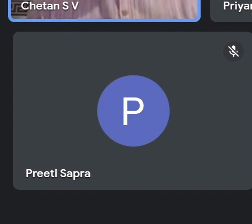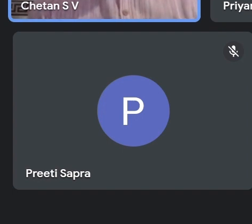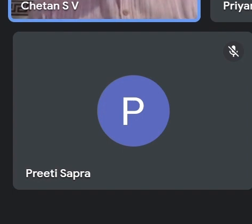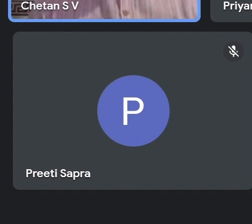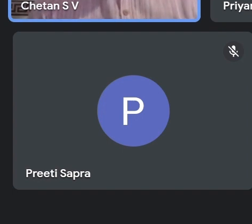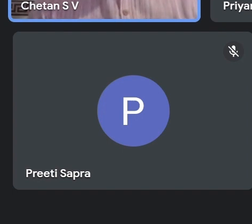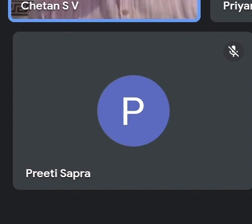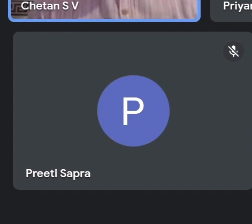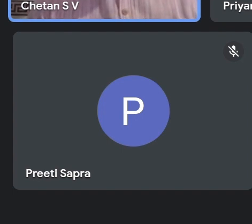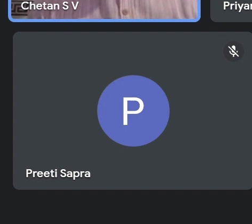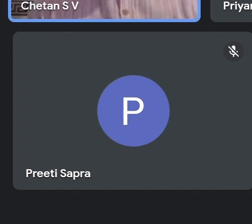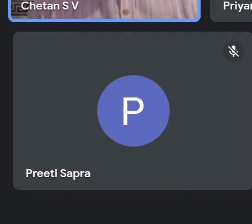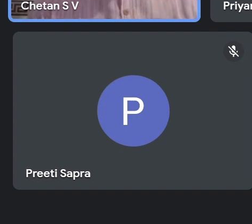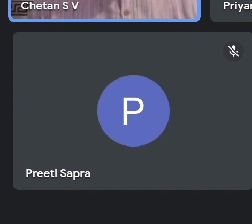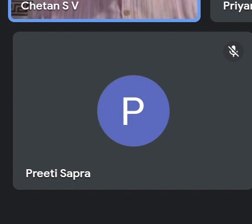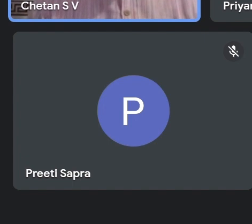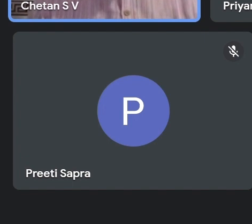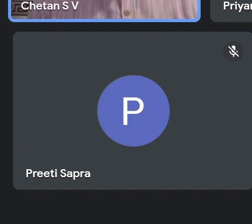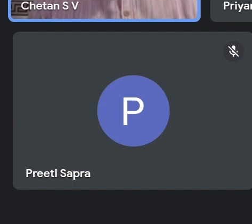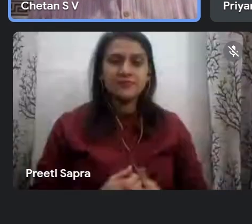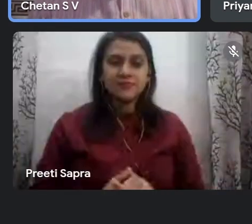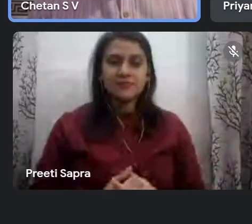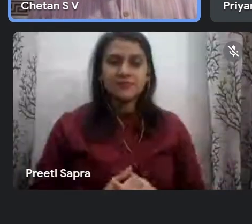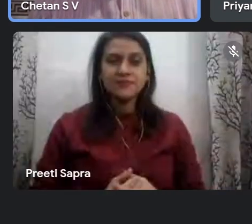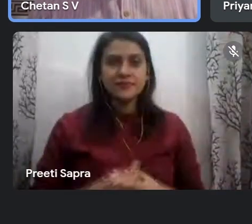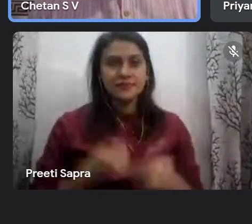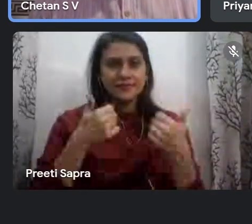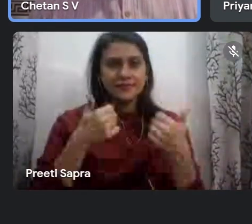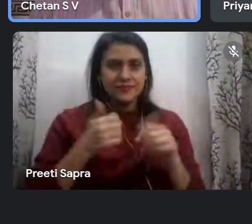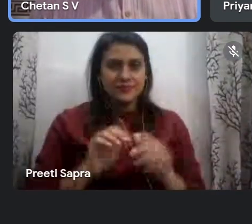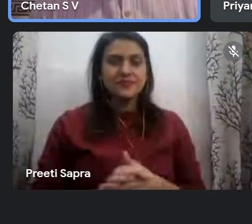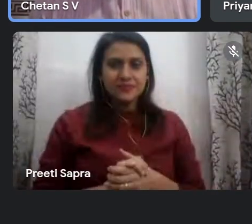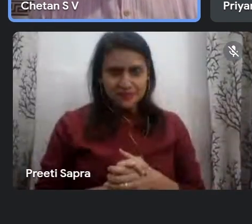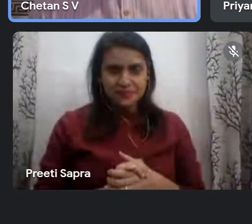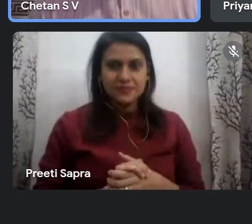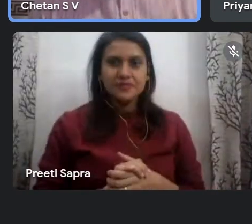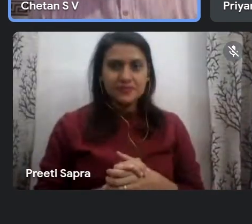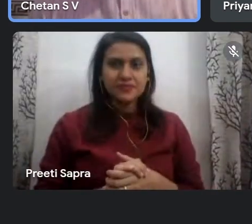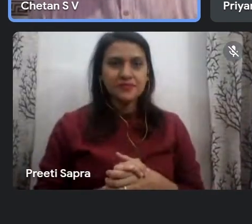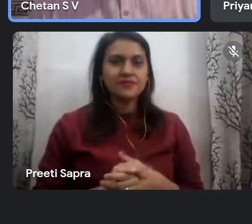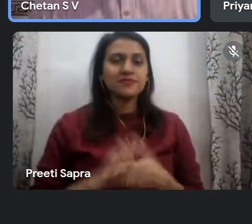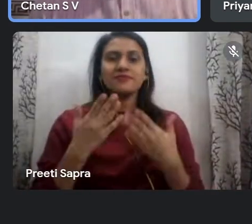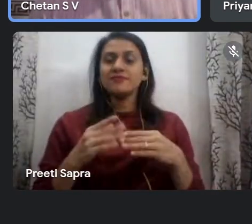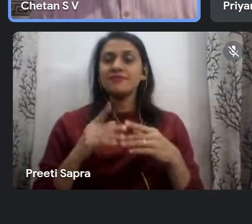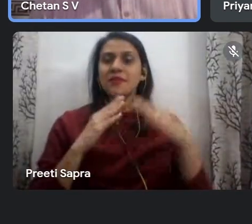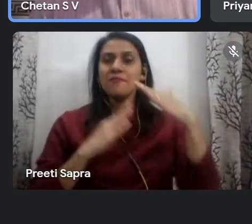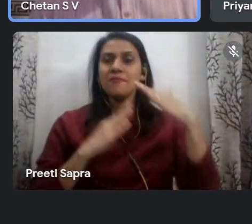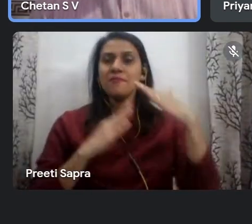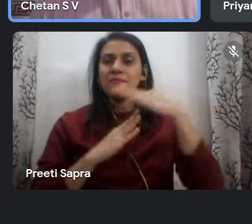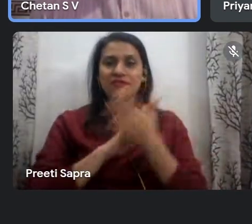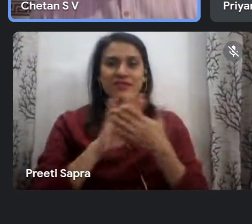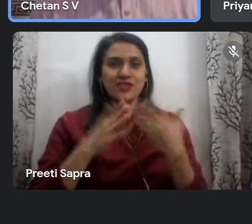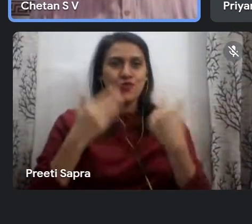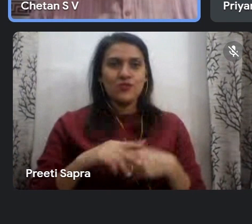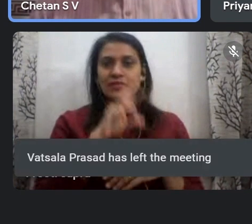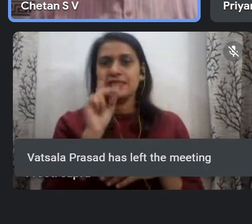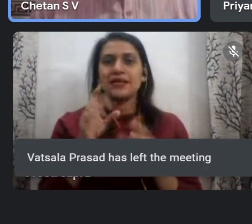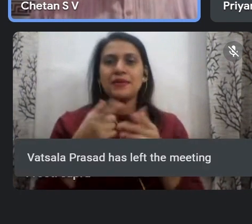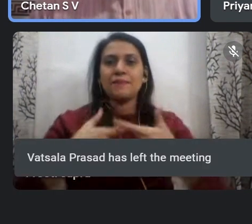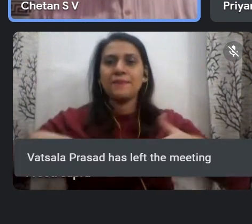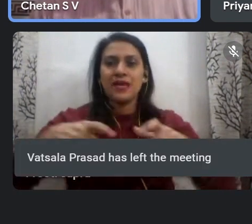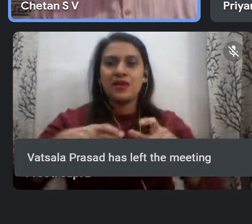Um, we'll now resume with the second